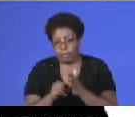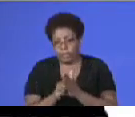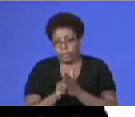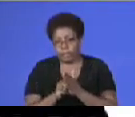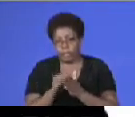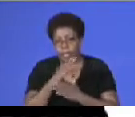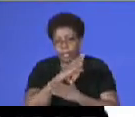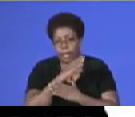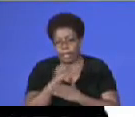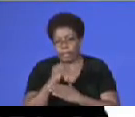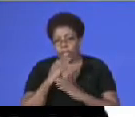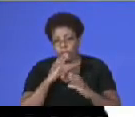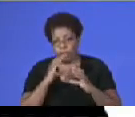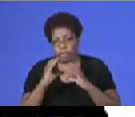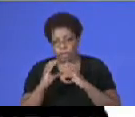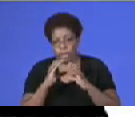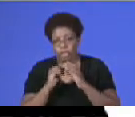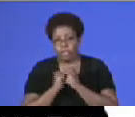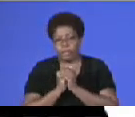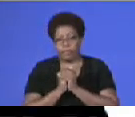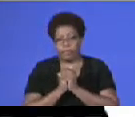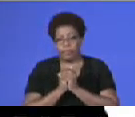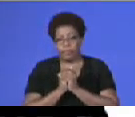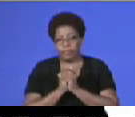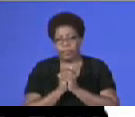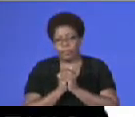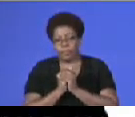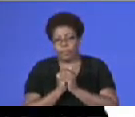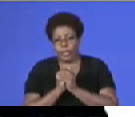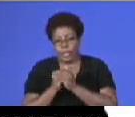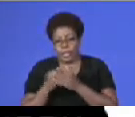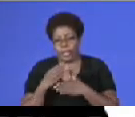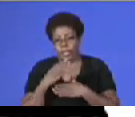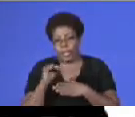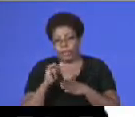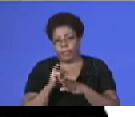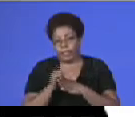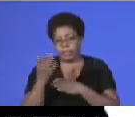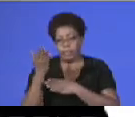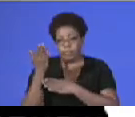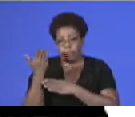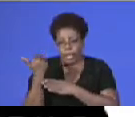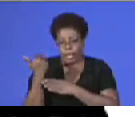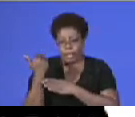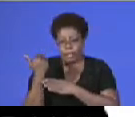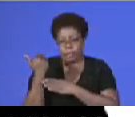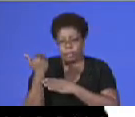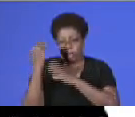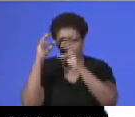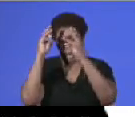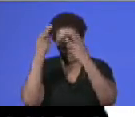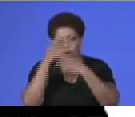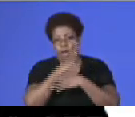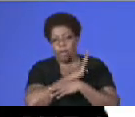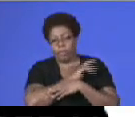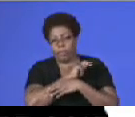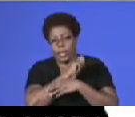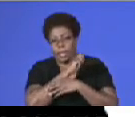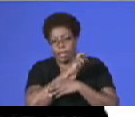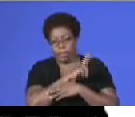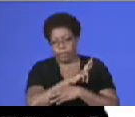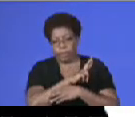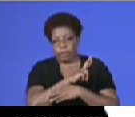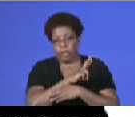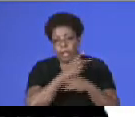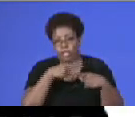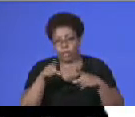and communication. Commodore King takes over the Defense Force's leadership as former Commodore Tellus Bethel transitions to a more senior role in the